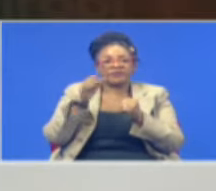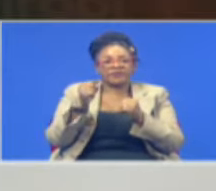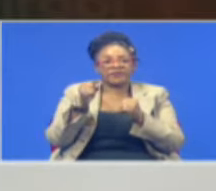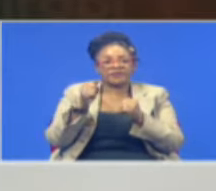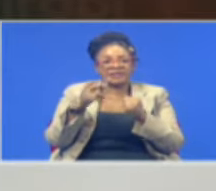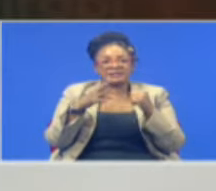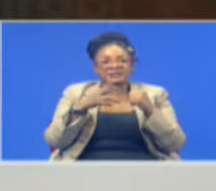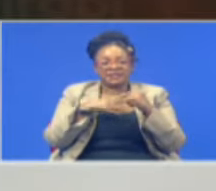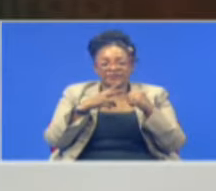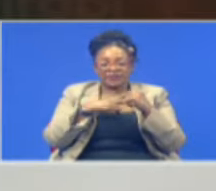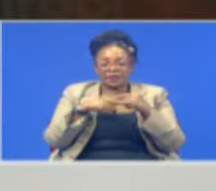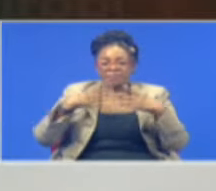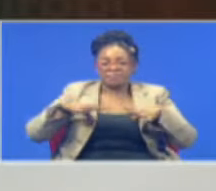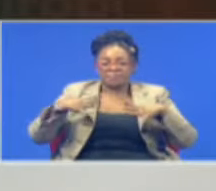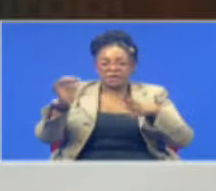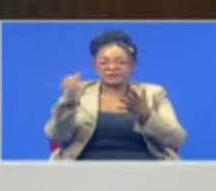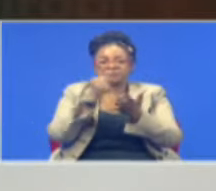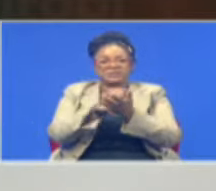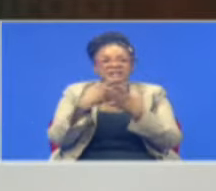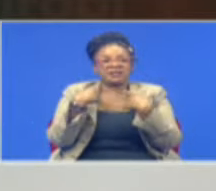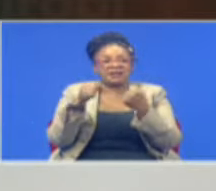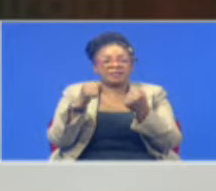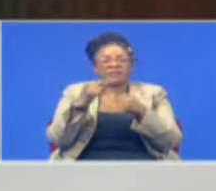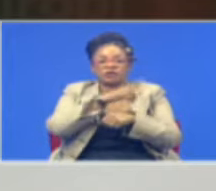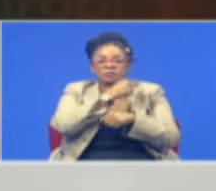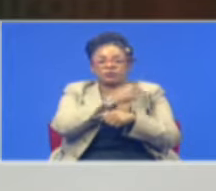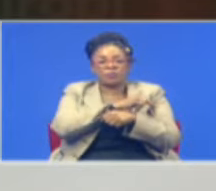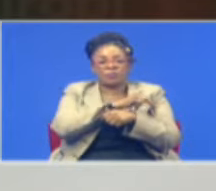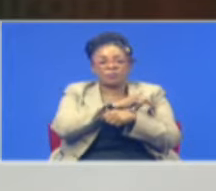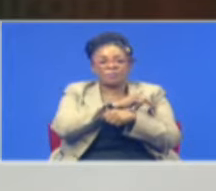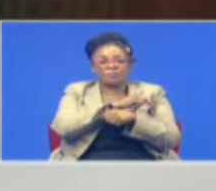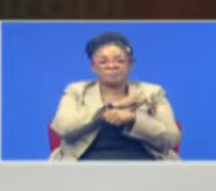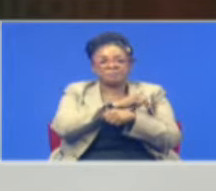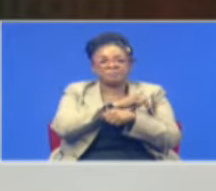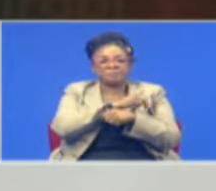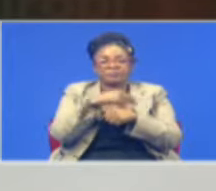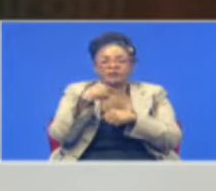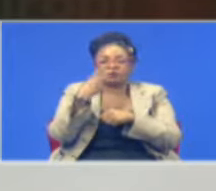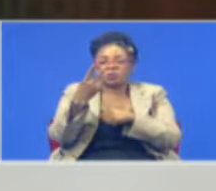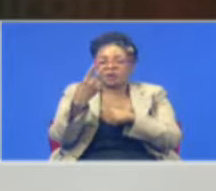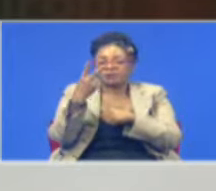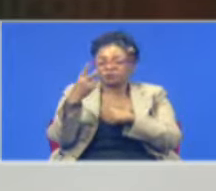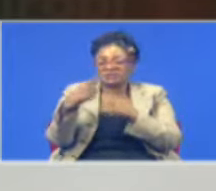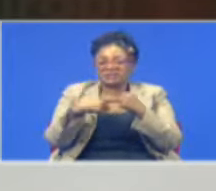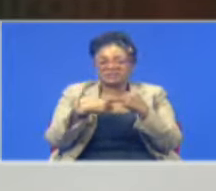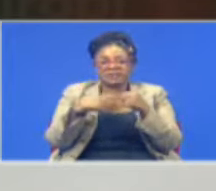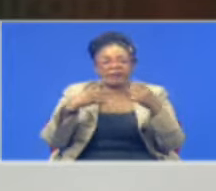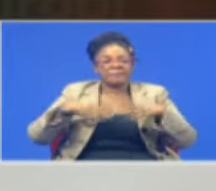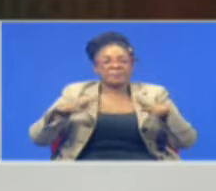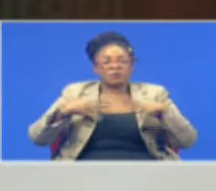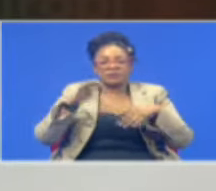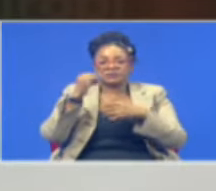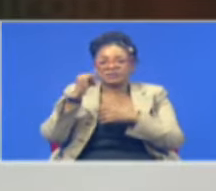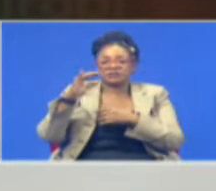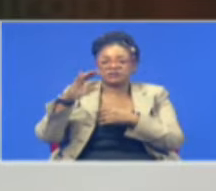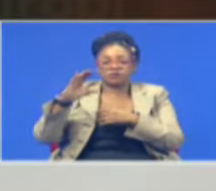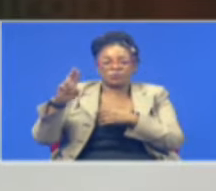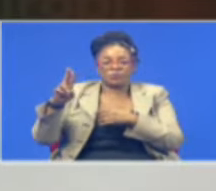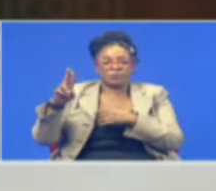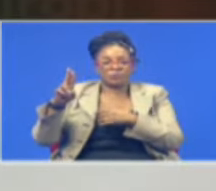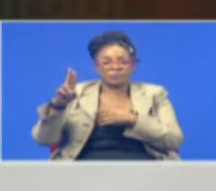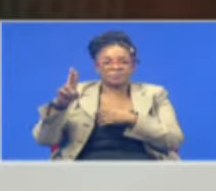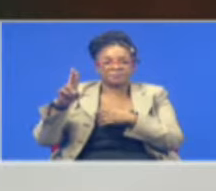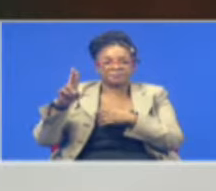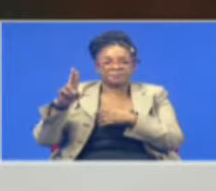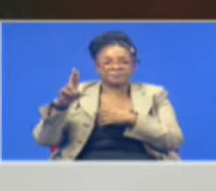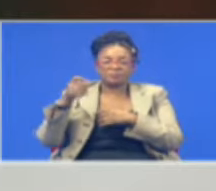1,507 people admitted in health facilities countrywide, with 226 people in intensive care. And